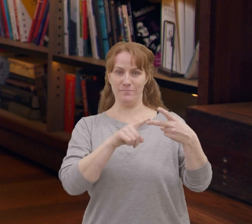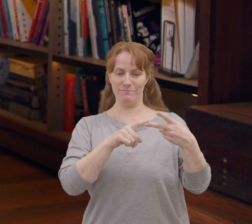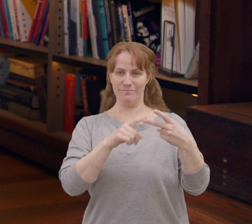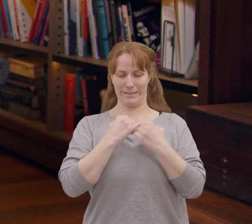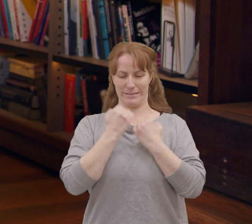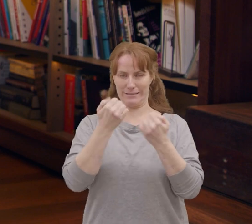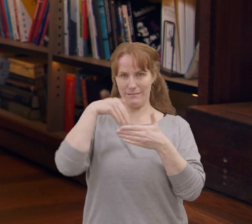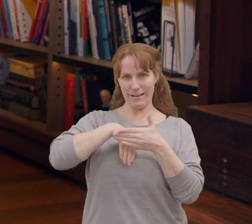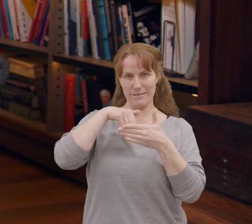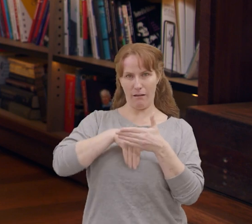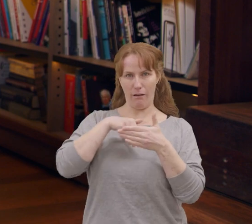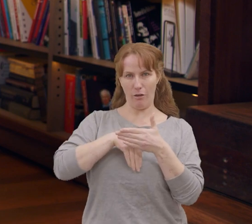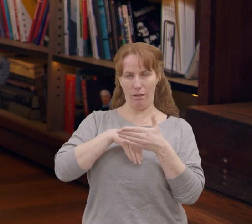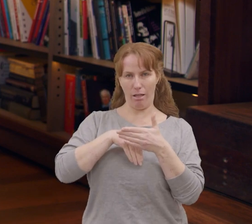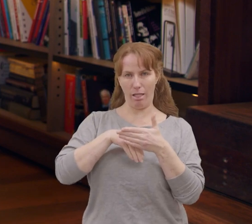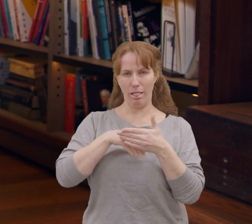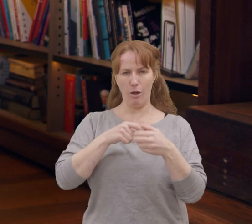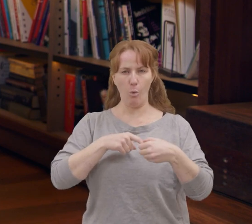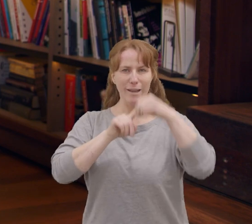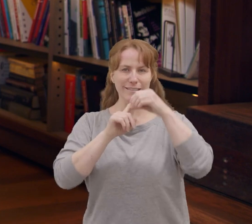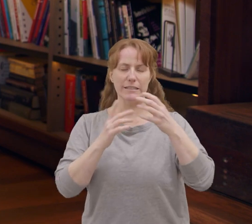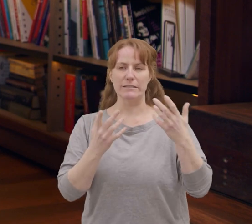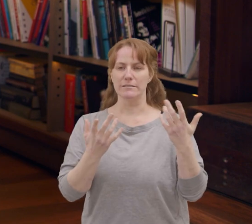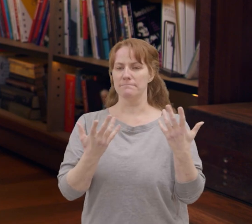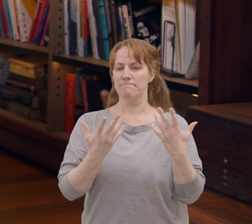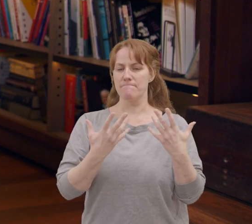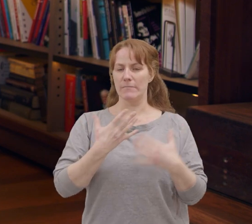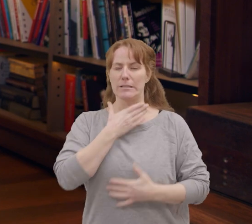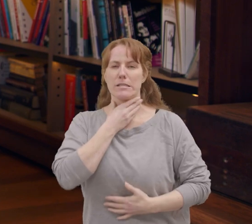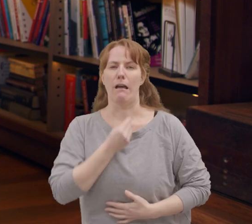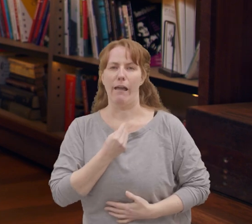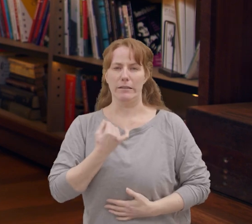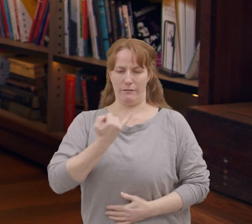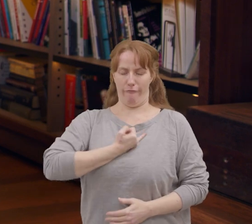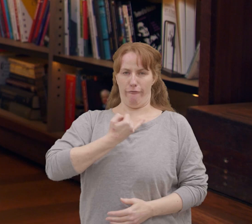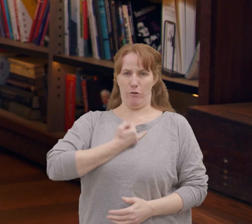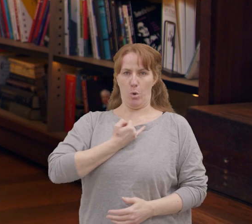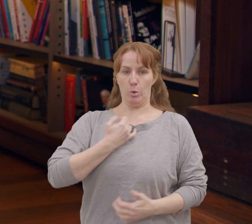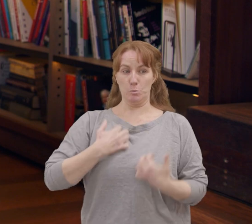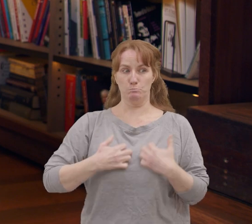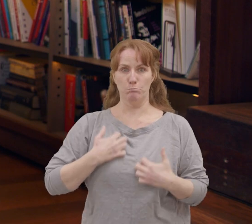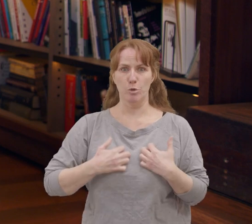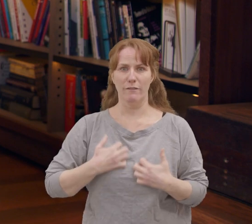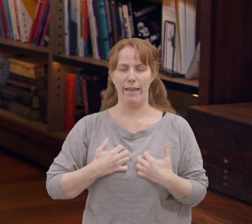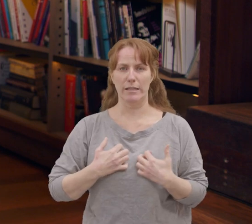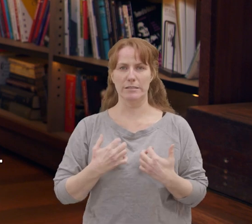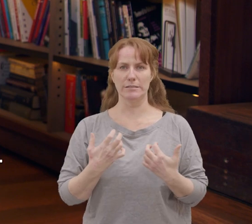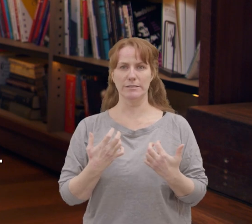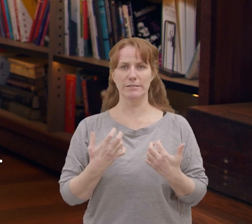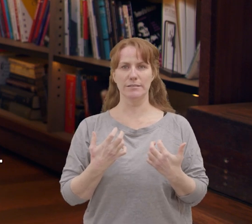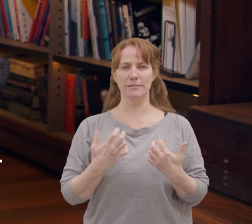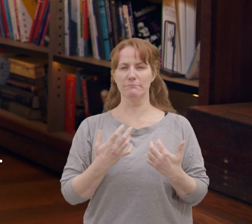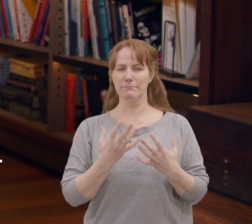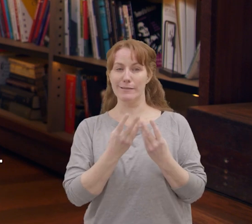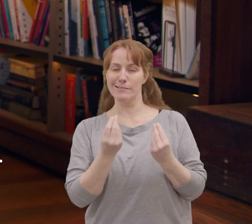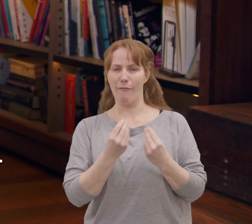is their internal traits, which is their desires, their flaws, what motivates them,